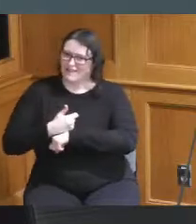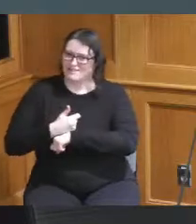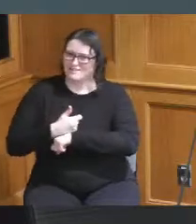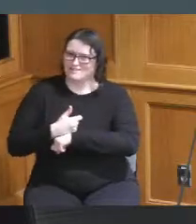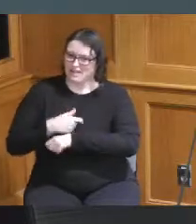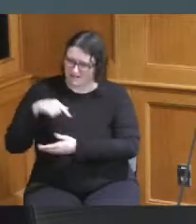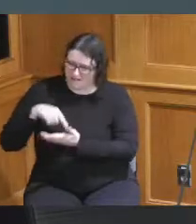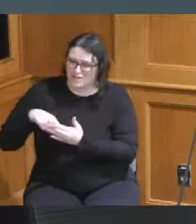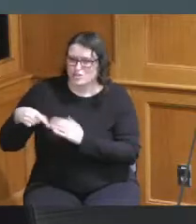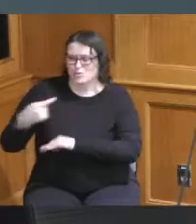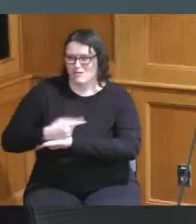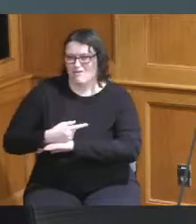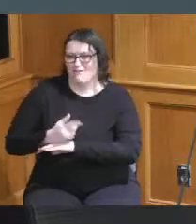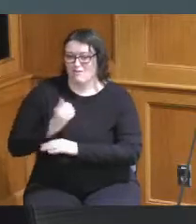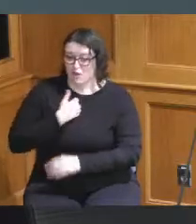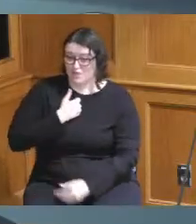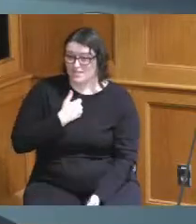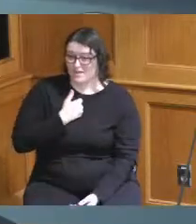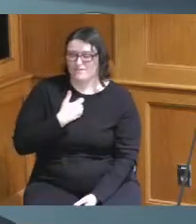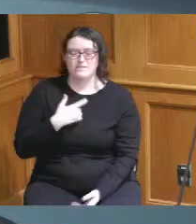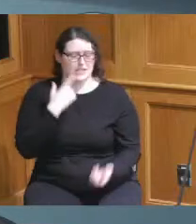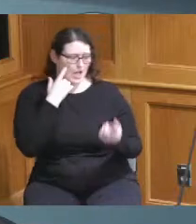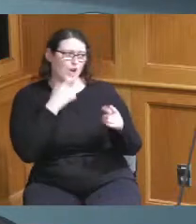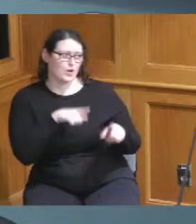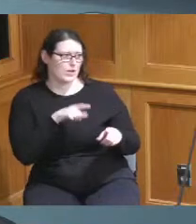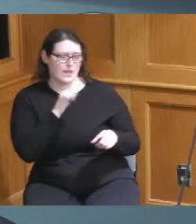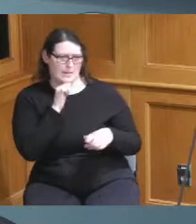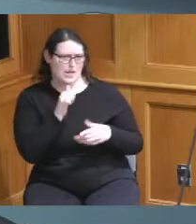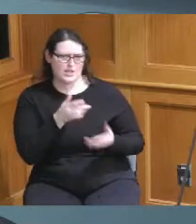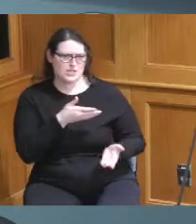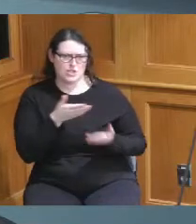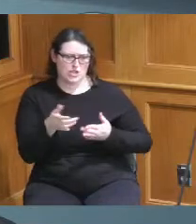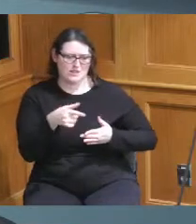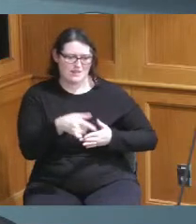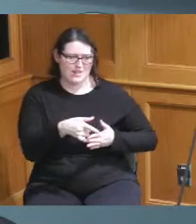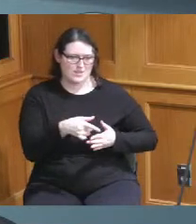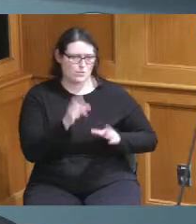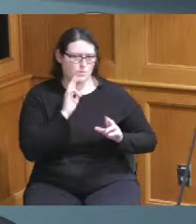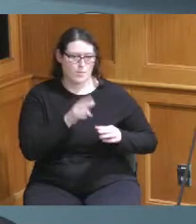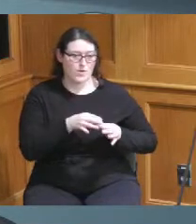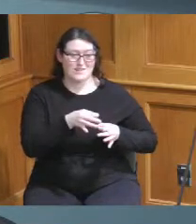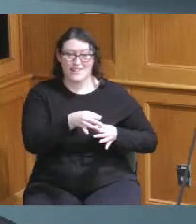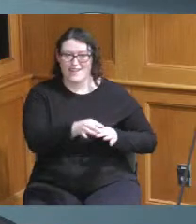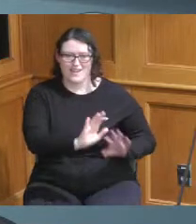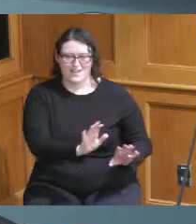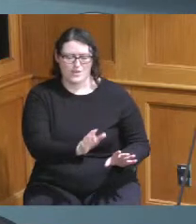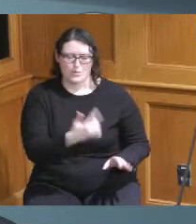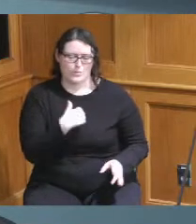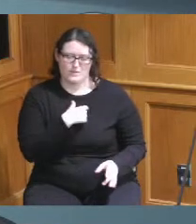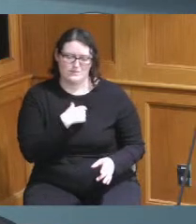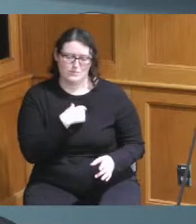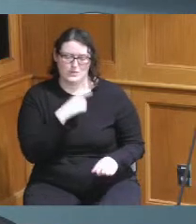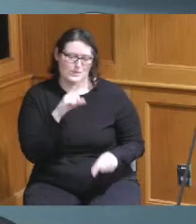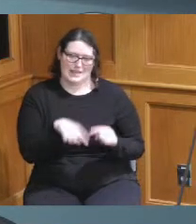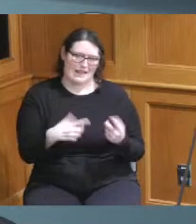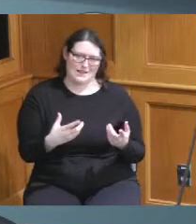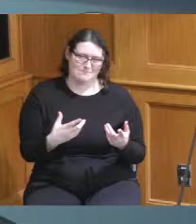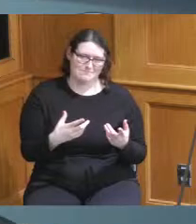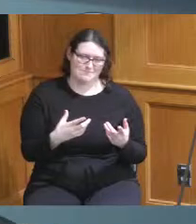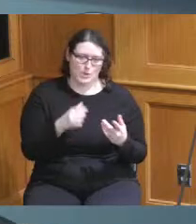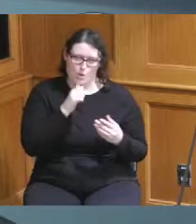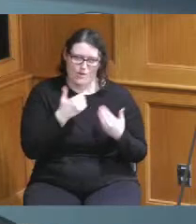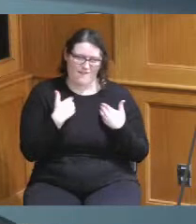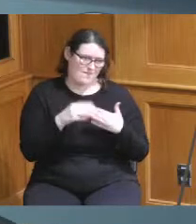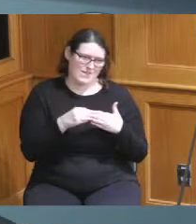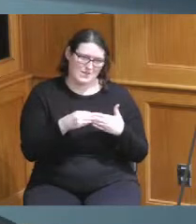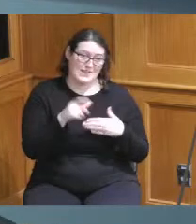decision. Yeah, I agree with you. I'm not suggesting that this report delay anything. We don't have that kind of luxury. We don't have that luxury. We've got to